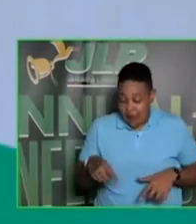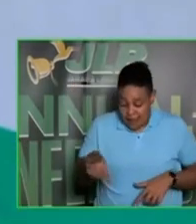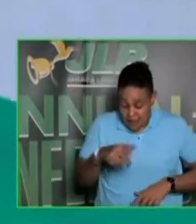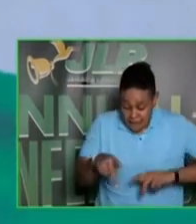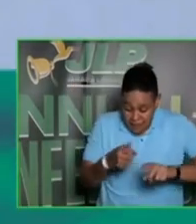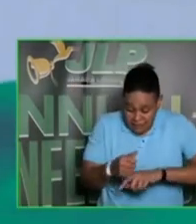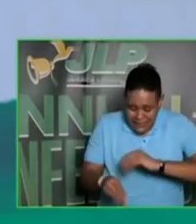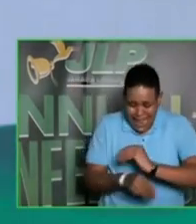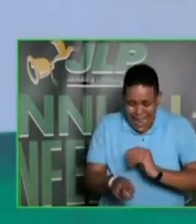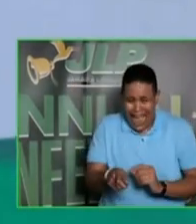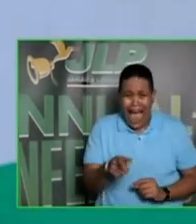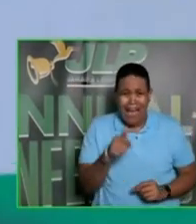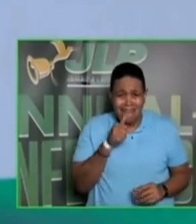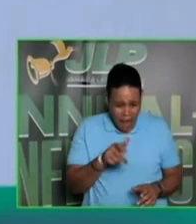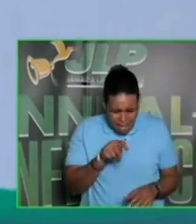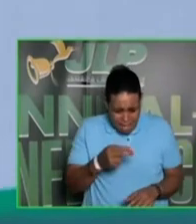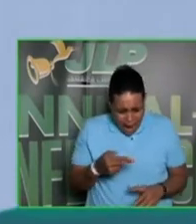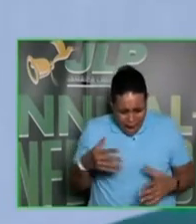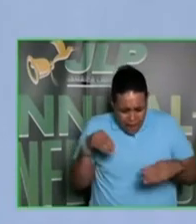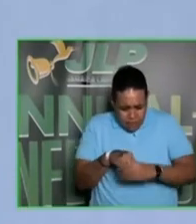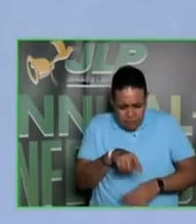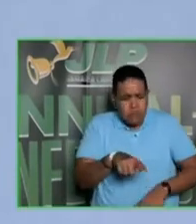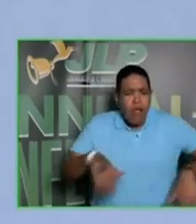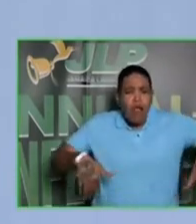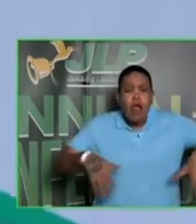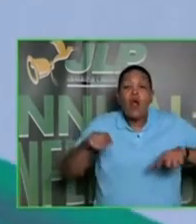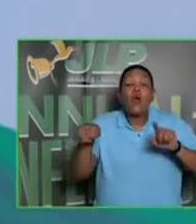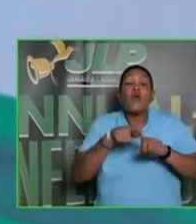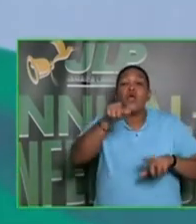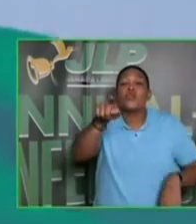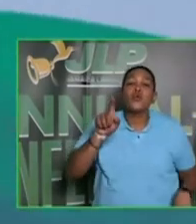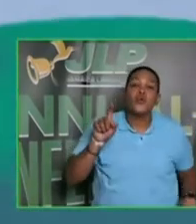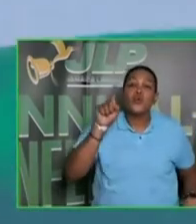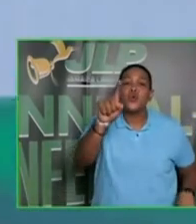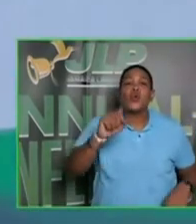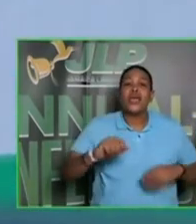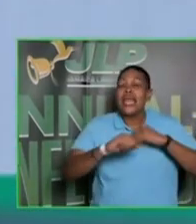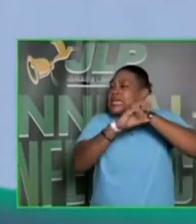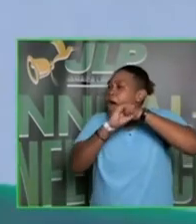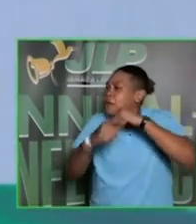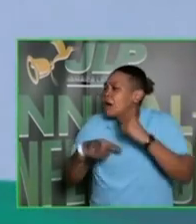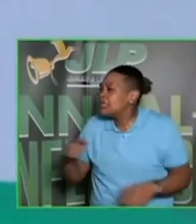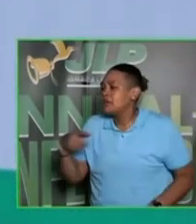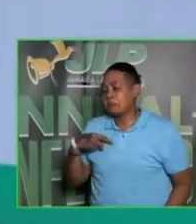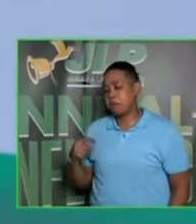are not registered on PATH. When we walk in the campaign, we meet some of them.